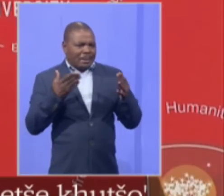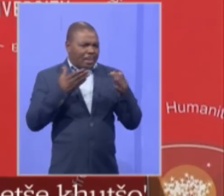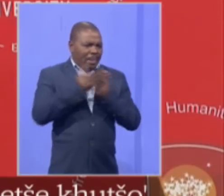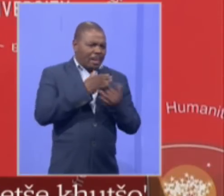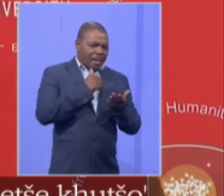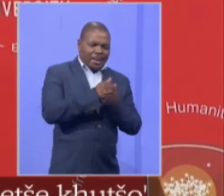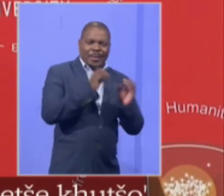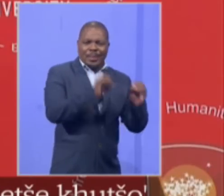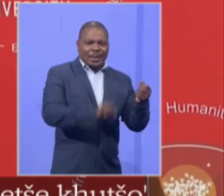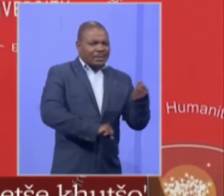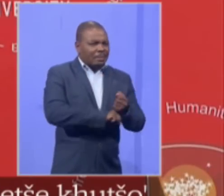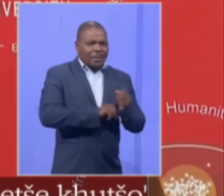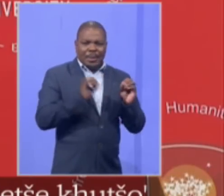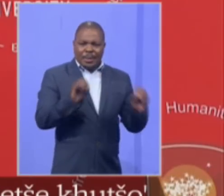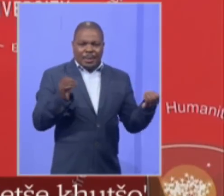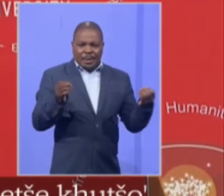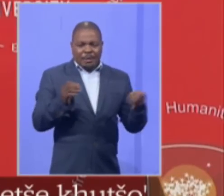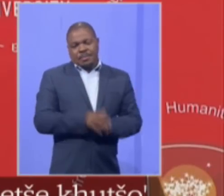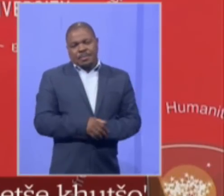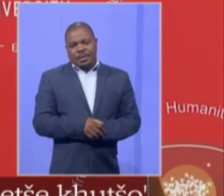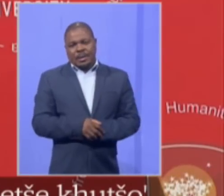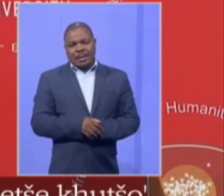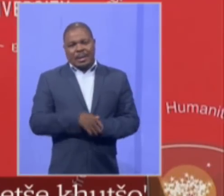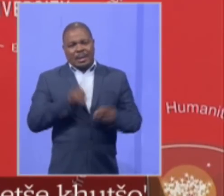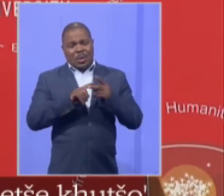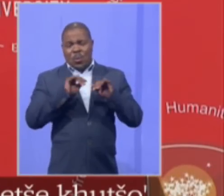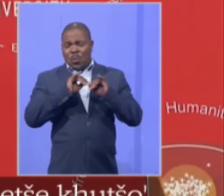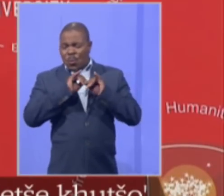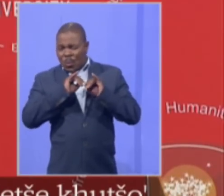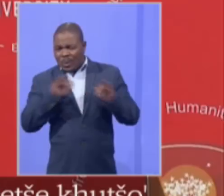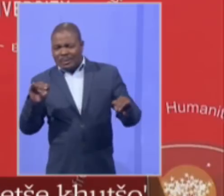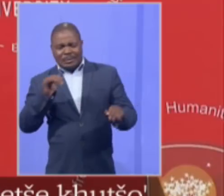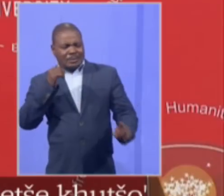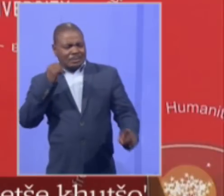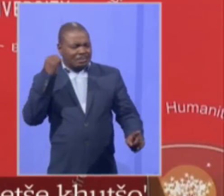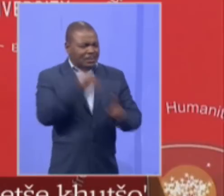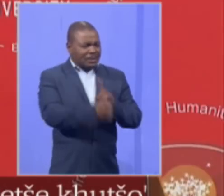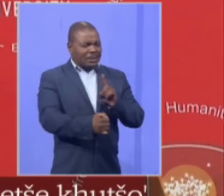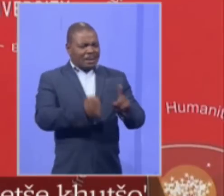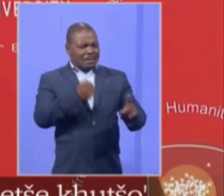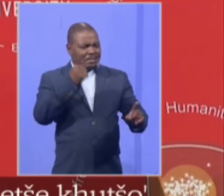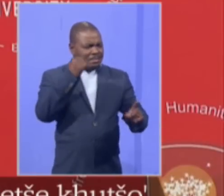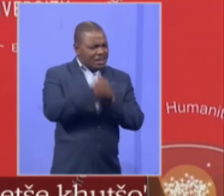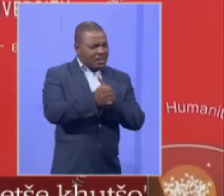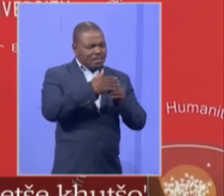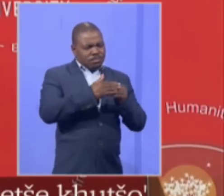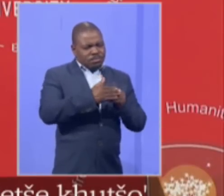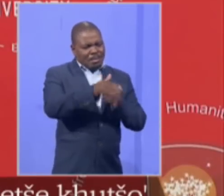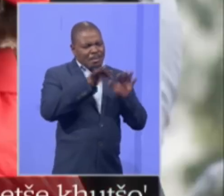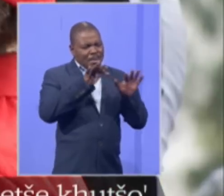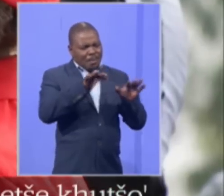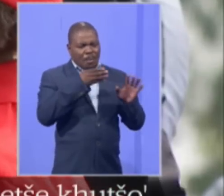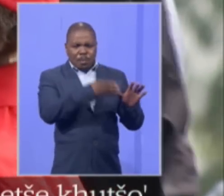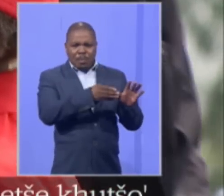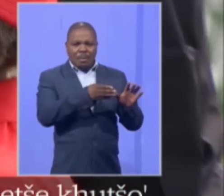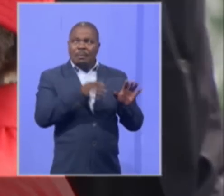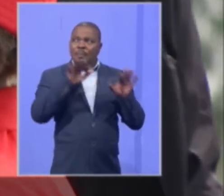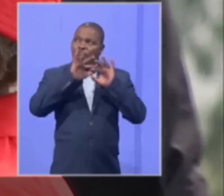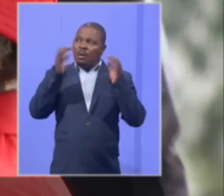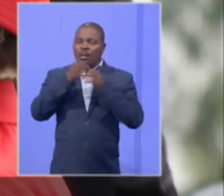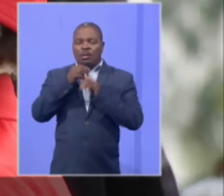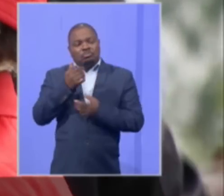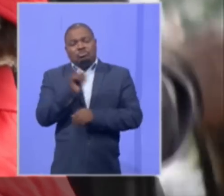support of them and to end this terrible, murderous onslaught against these people. Mono